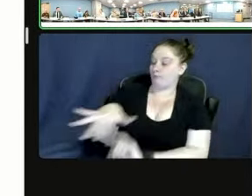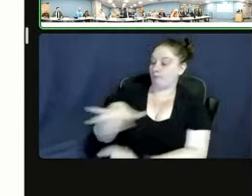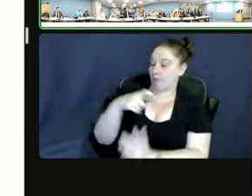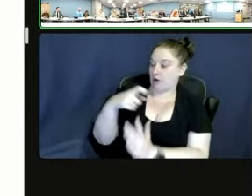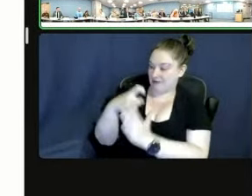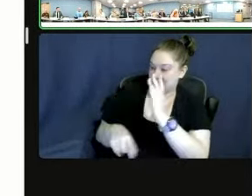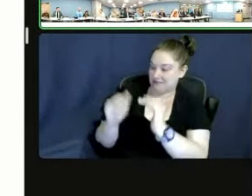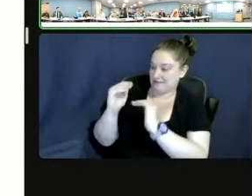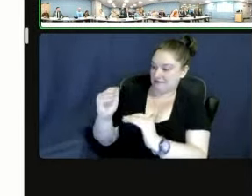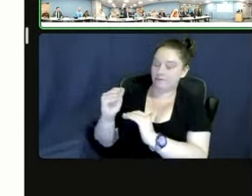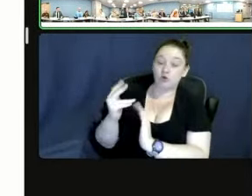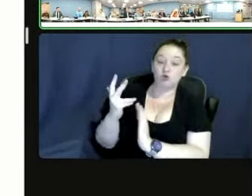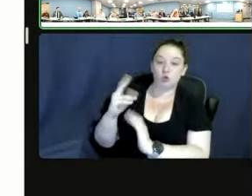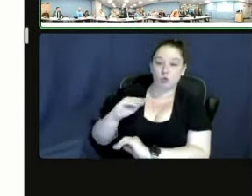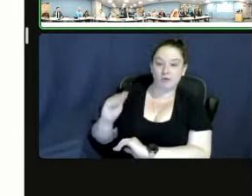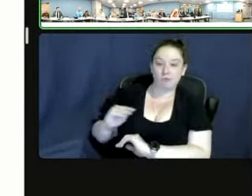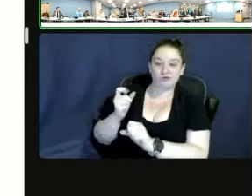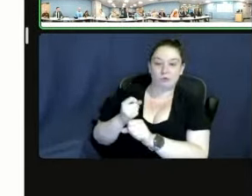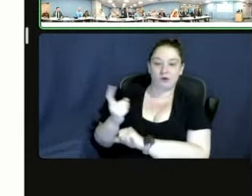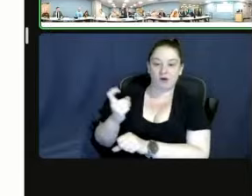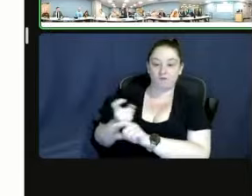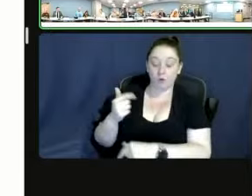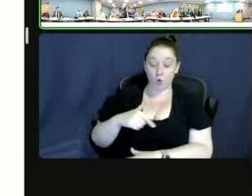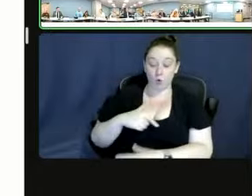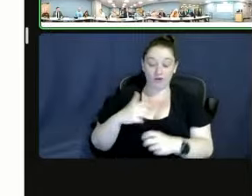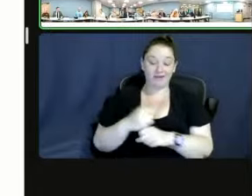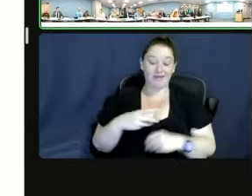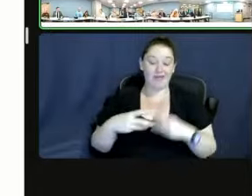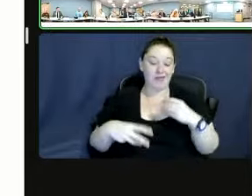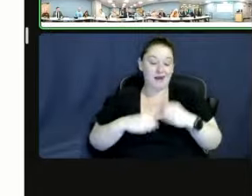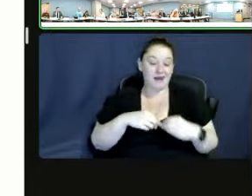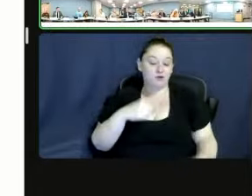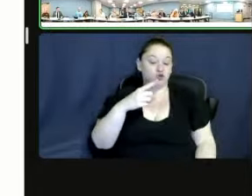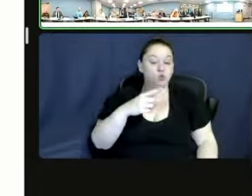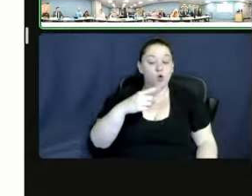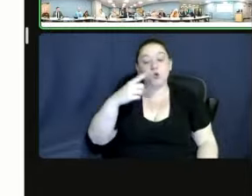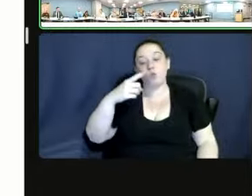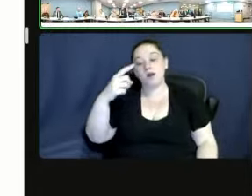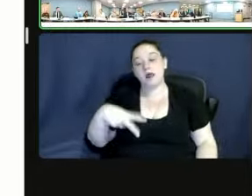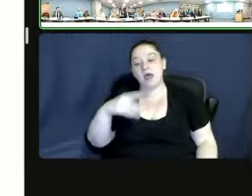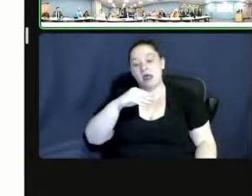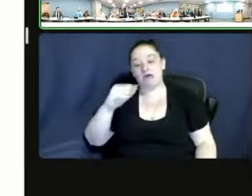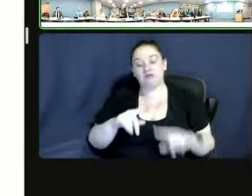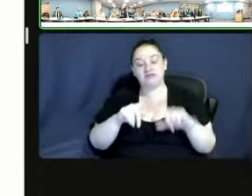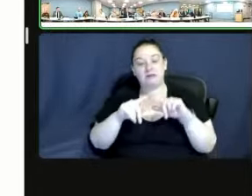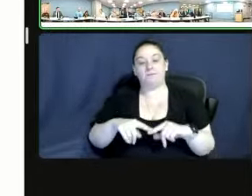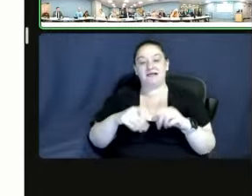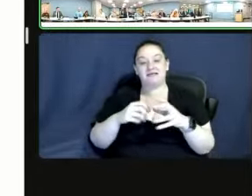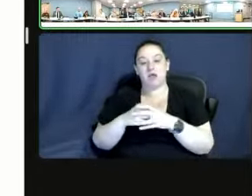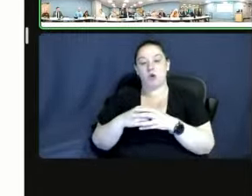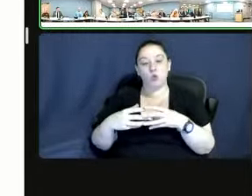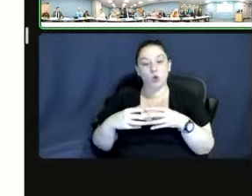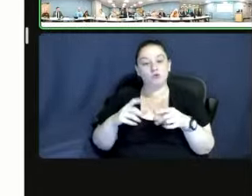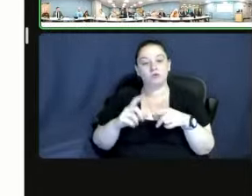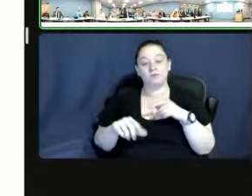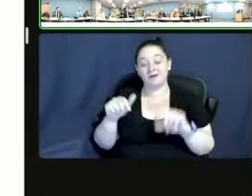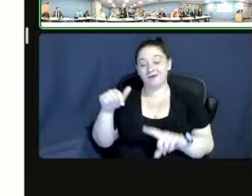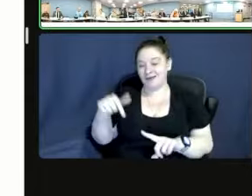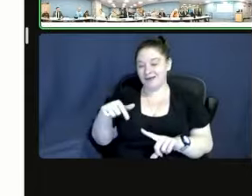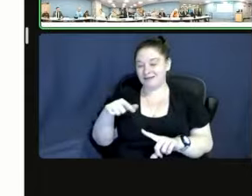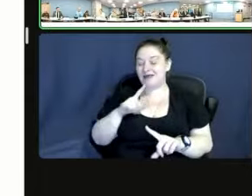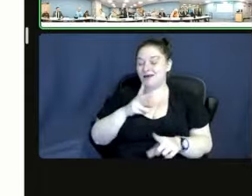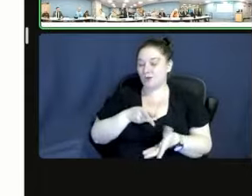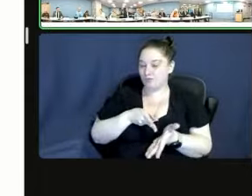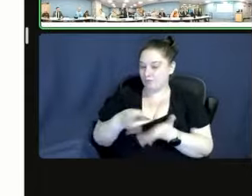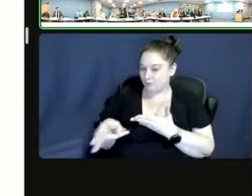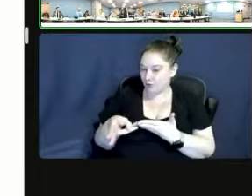year, but we get an extra 1.5% based on growth. But does that growth give us pure revenue or does